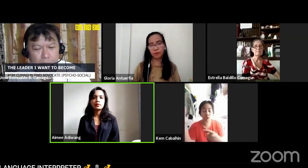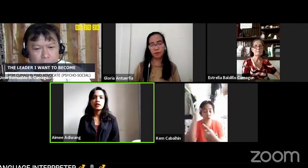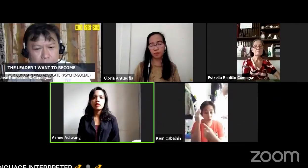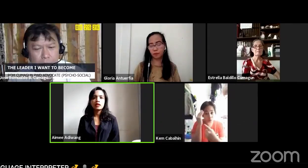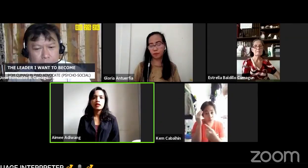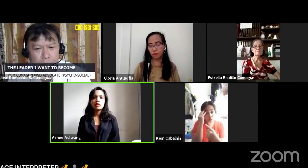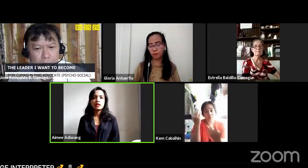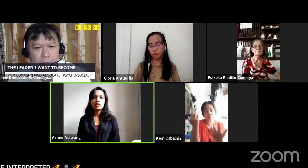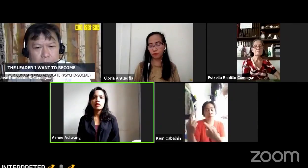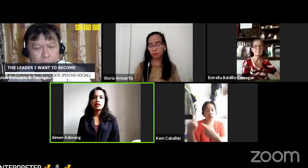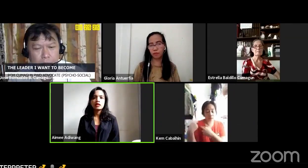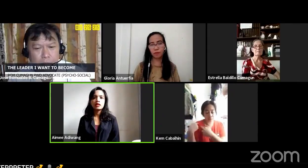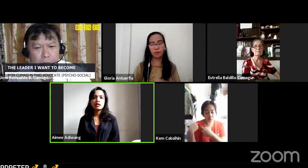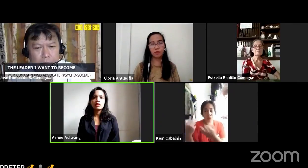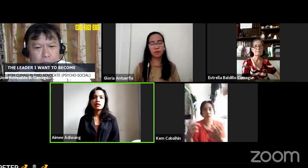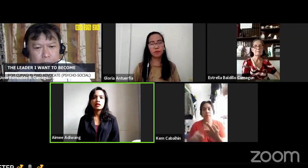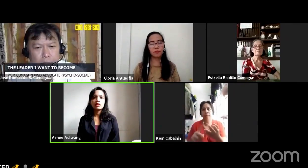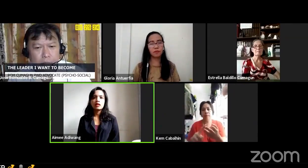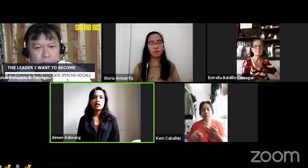Um,